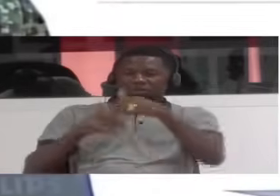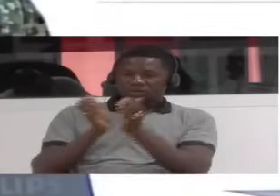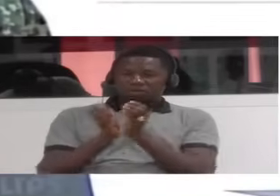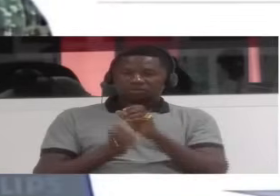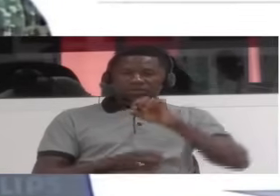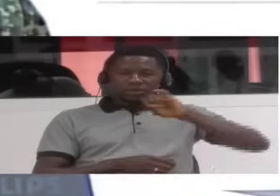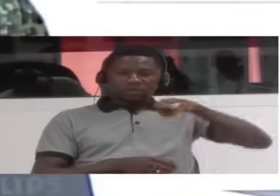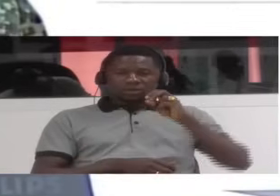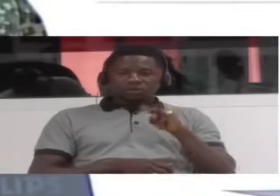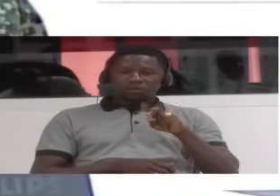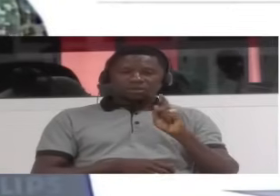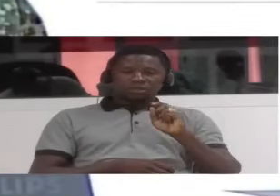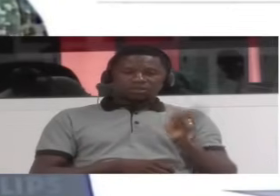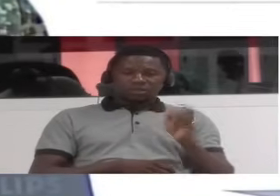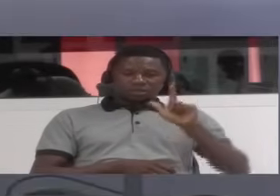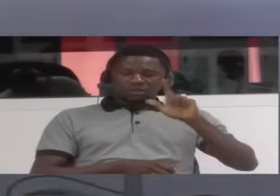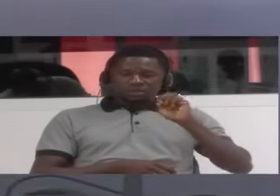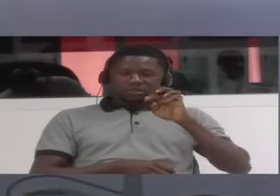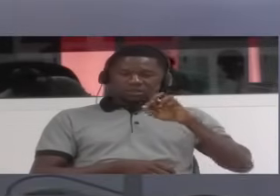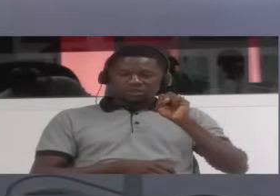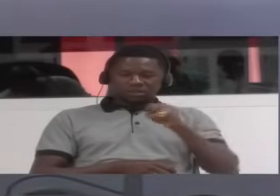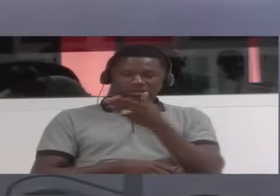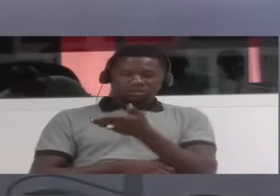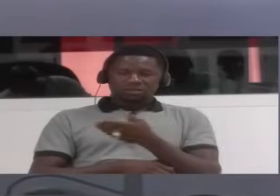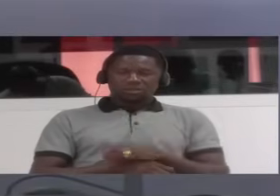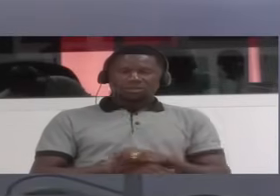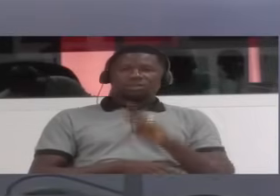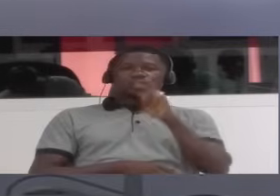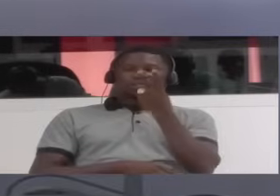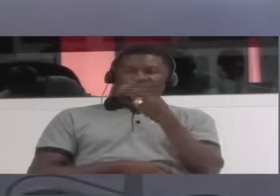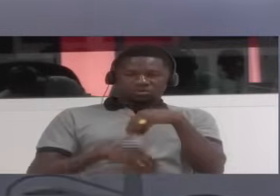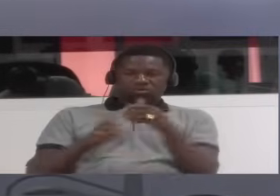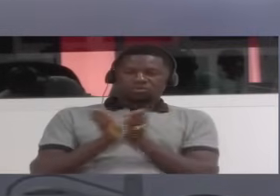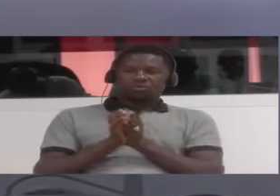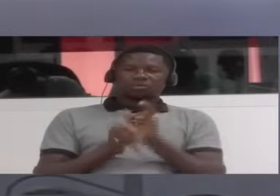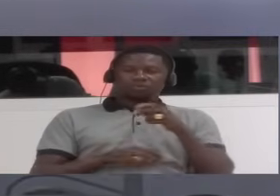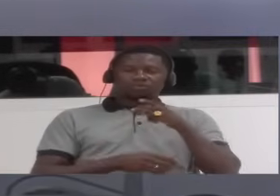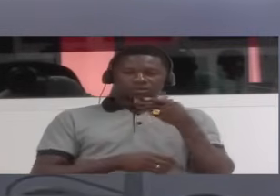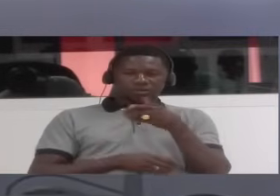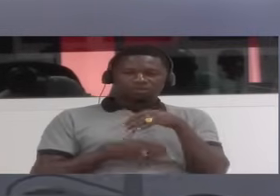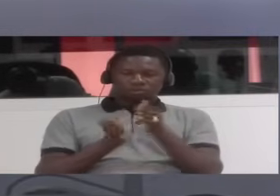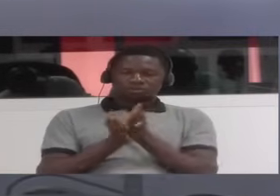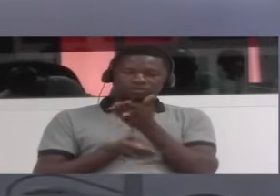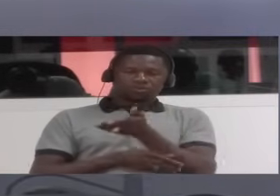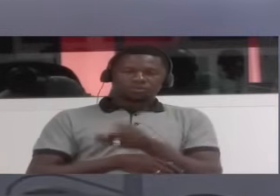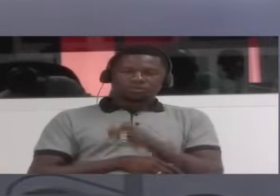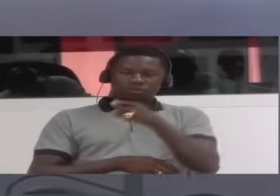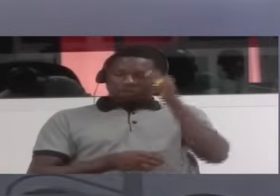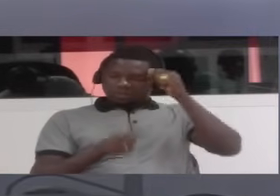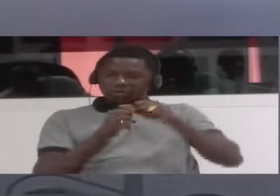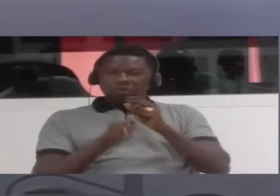The second intake of the junglers. Do you recall who were in the first